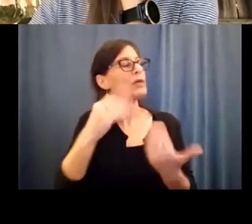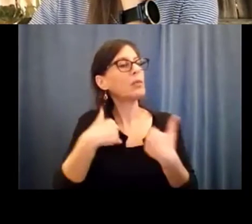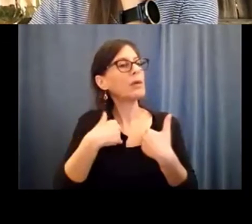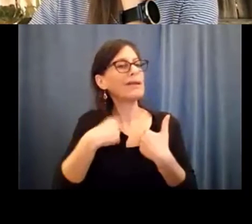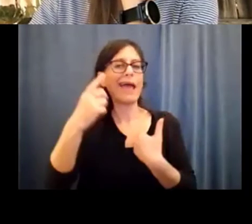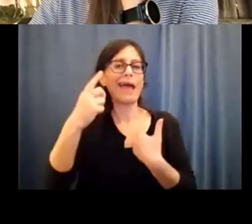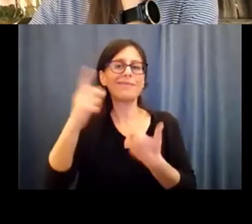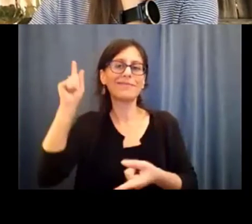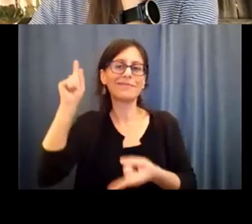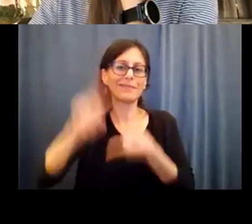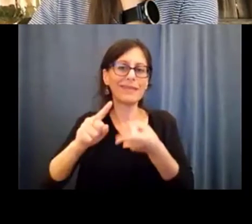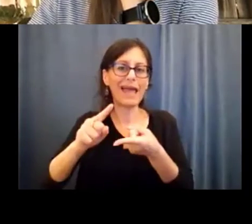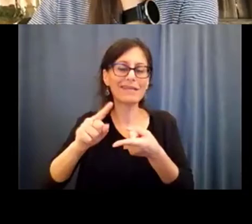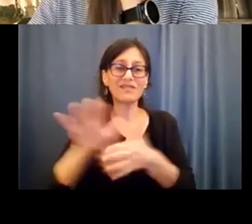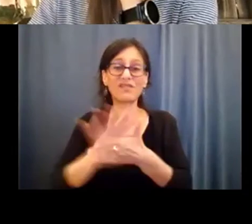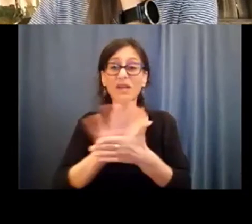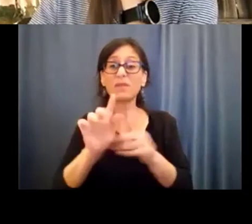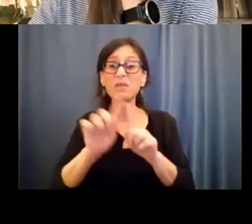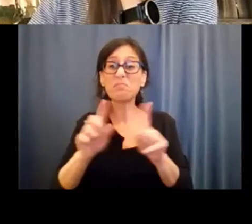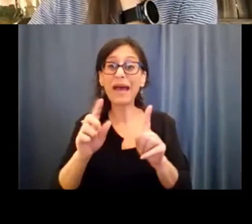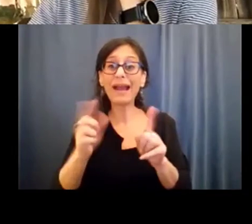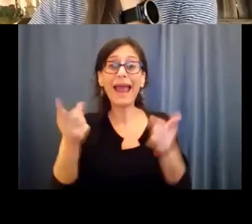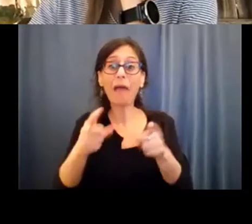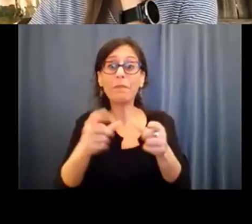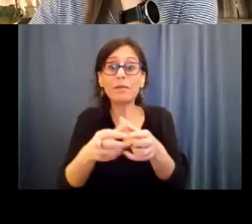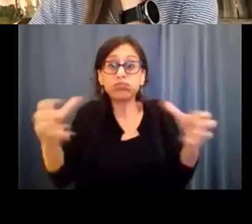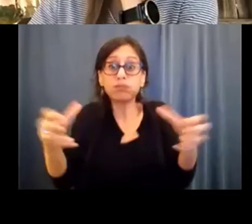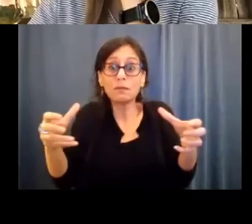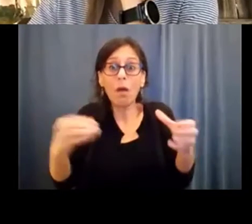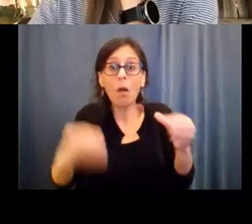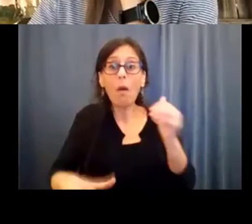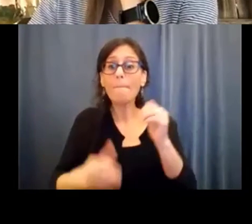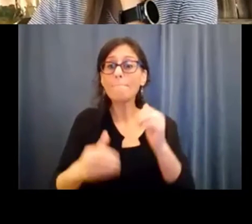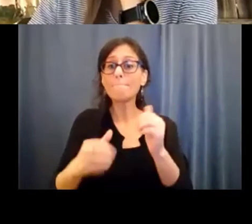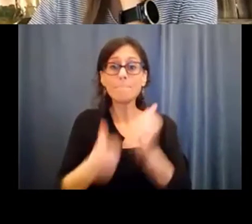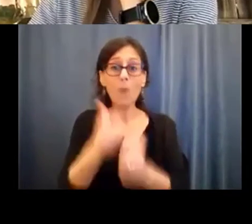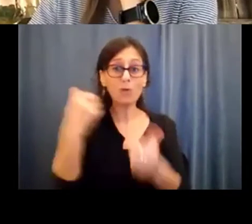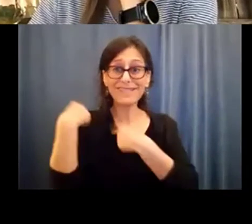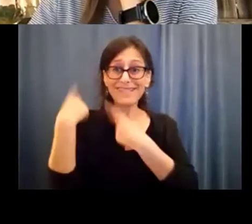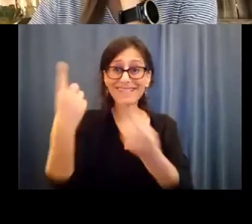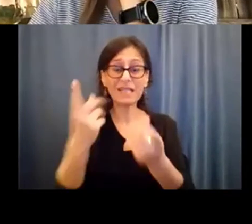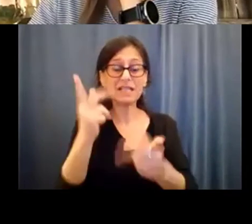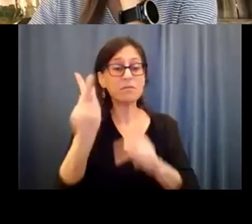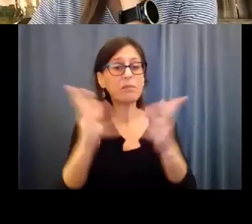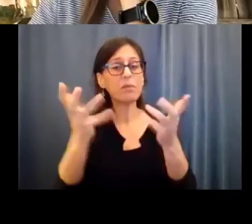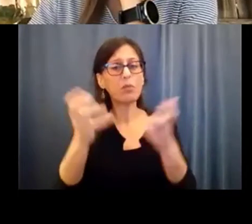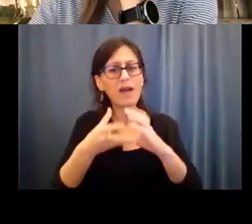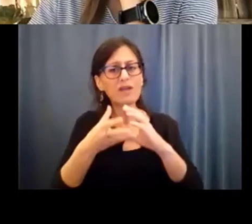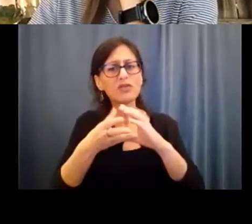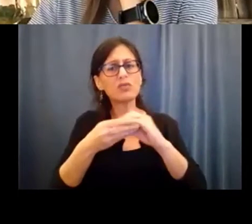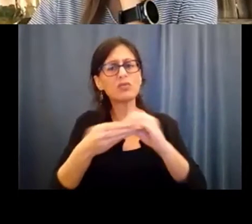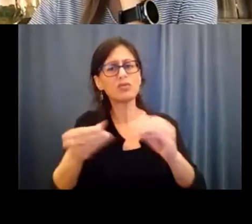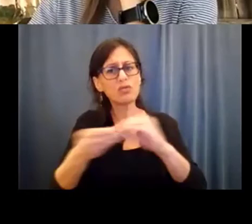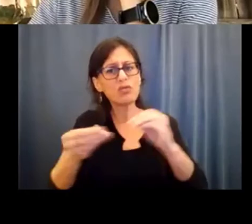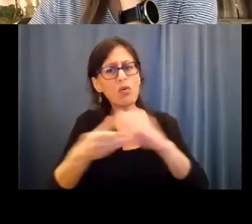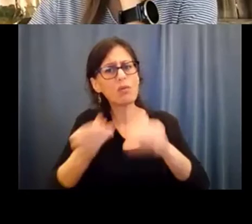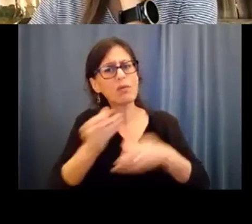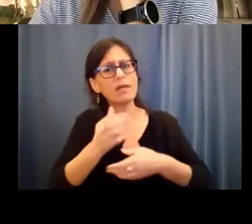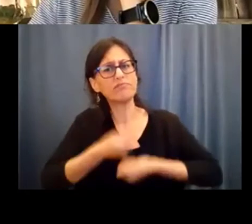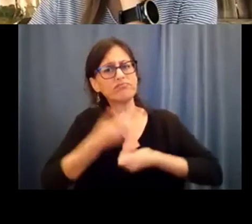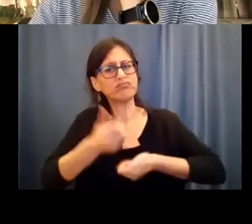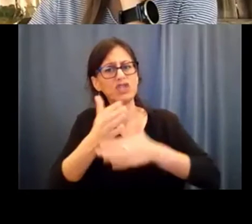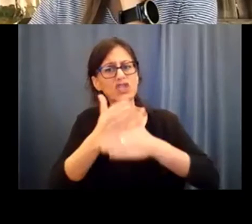have, half the films we normally get. Well, we had the most films we ever had. People wanted to tell their story, and beautiful films. Many